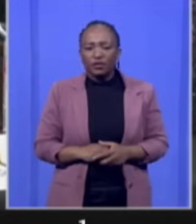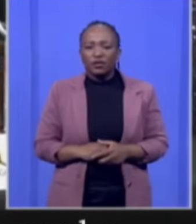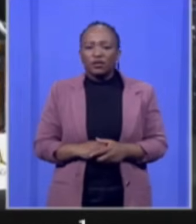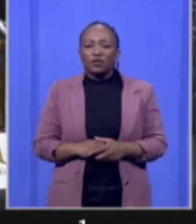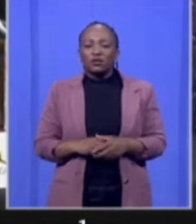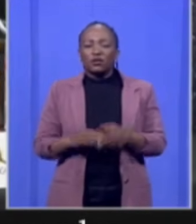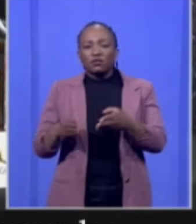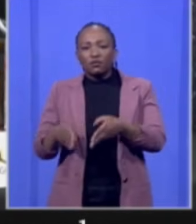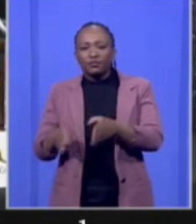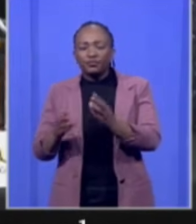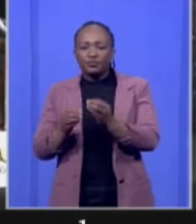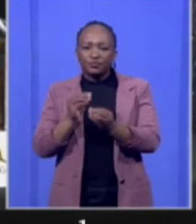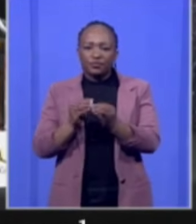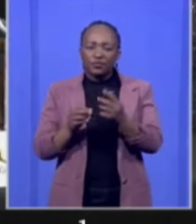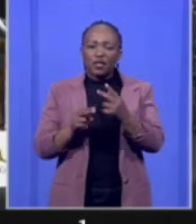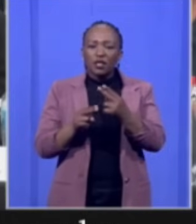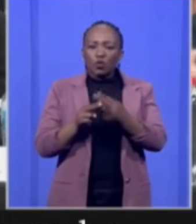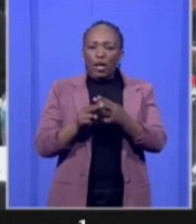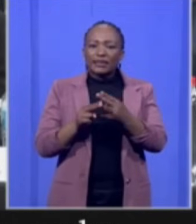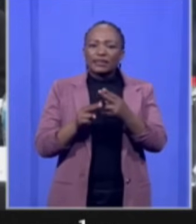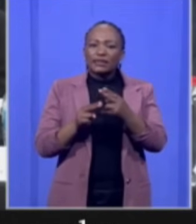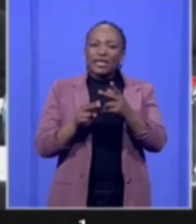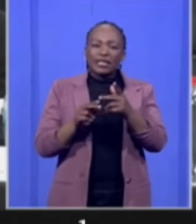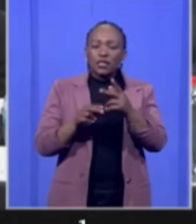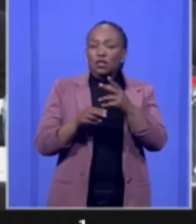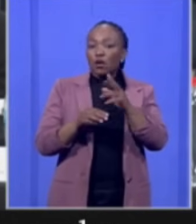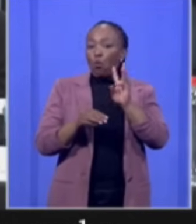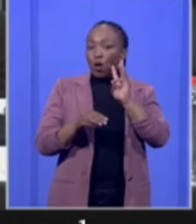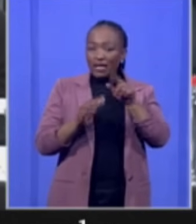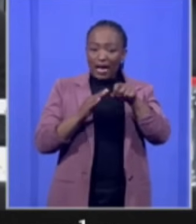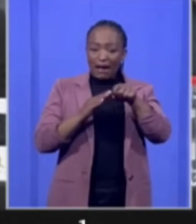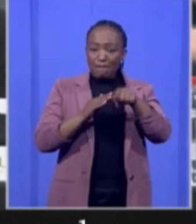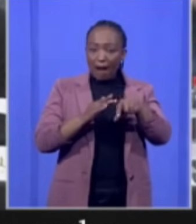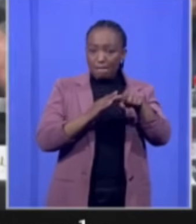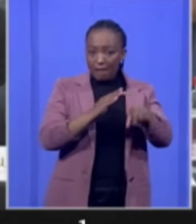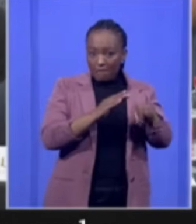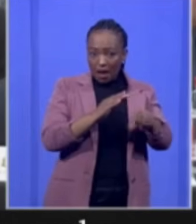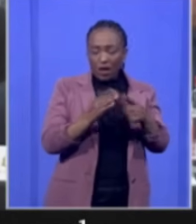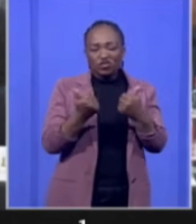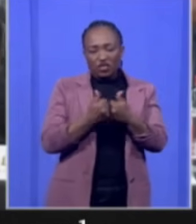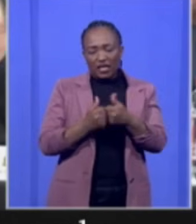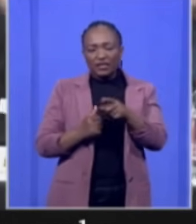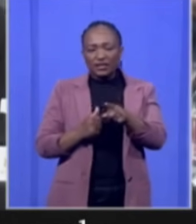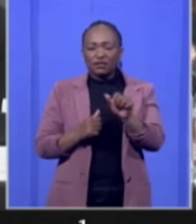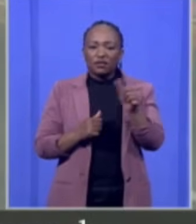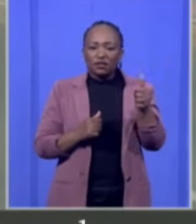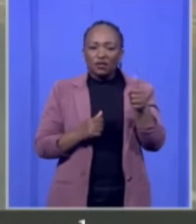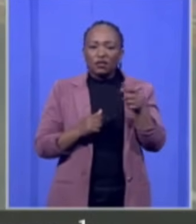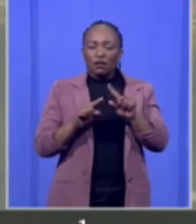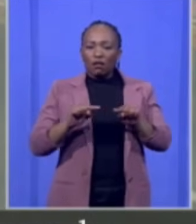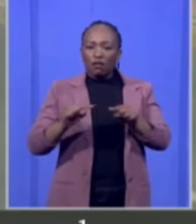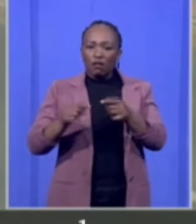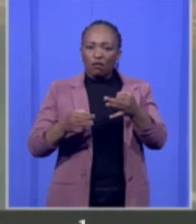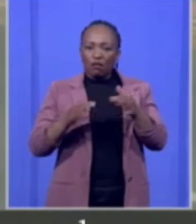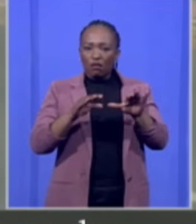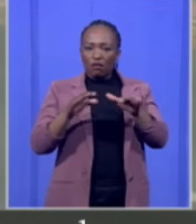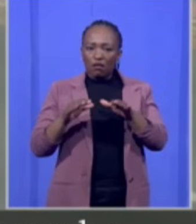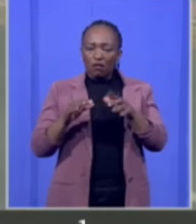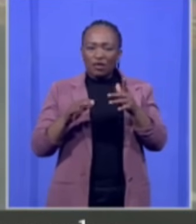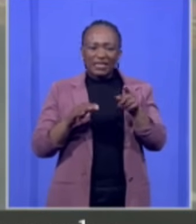ho dutla ha metsi le tsamaiso ya dikgwerekgwere ke phephetso e kgolo. Mekga e meng ya bohanyetsi e qheletse ditekanyetso tsena